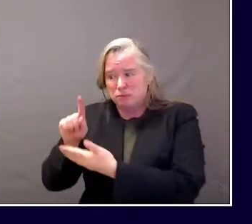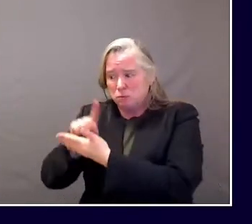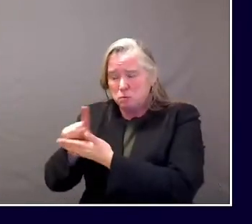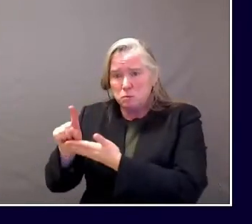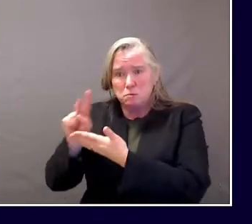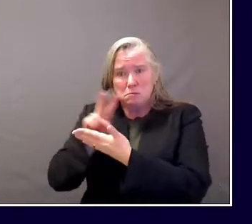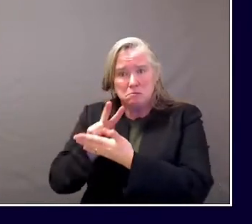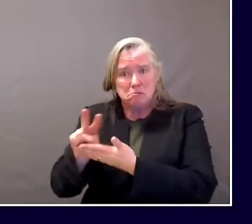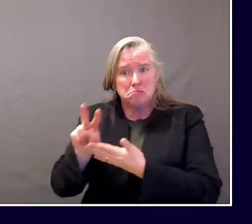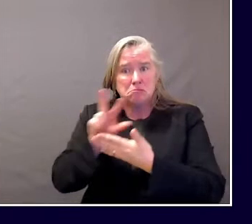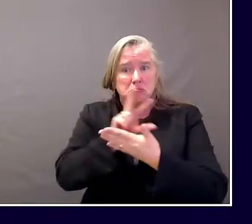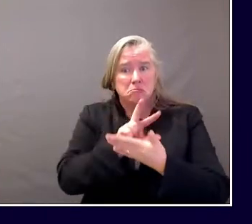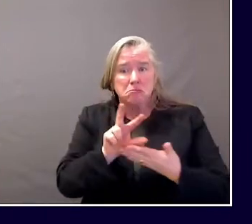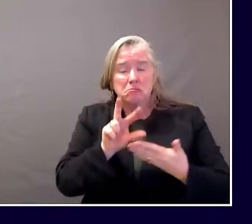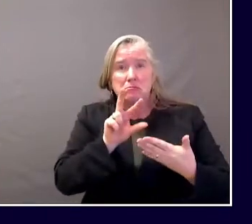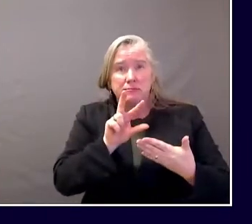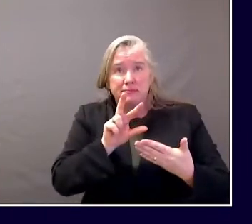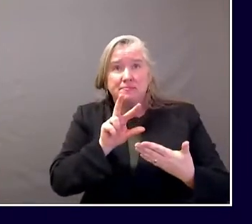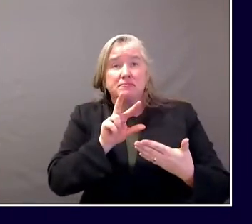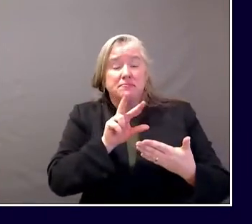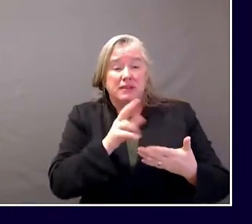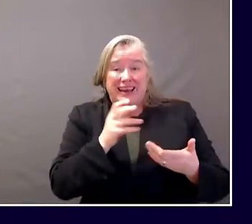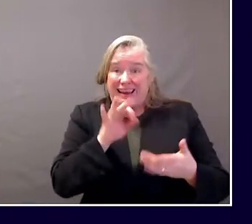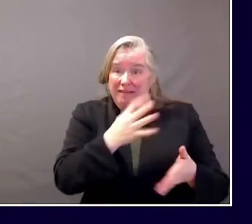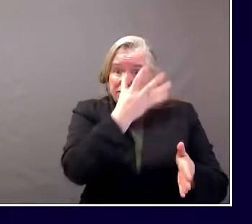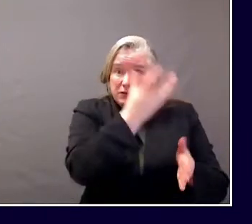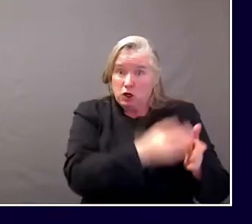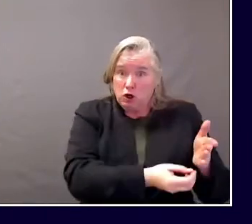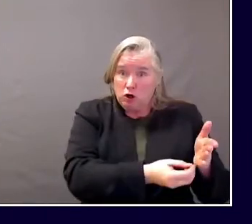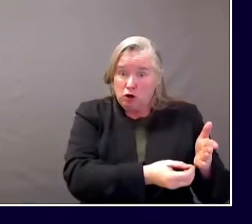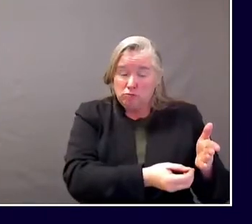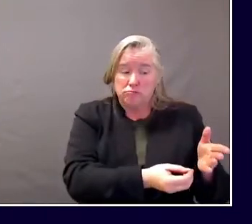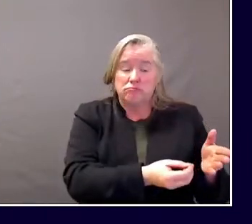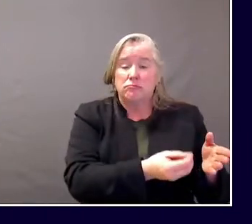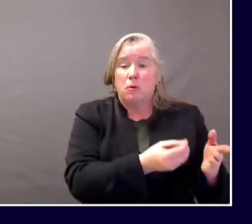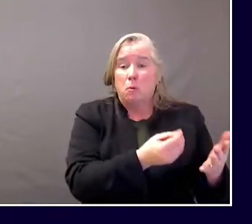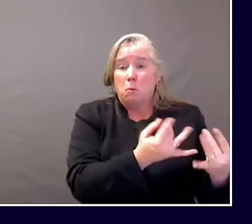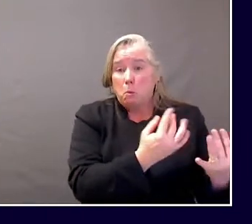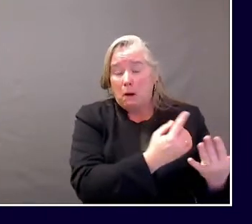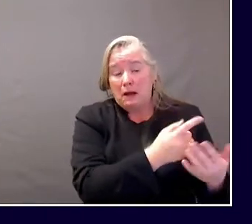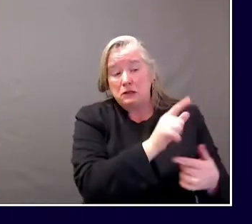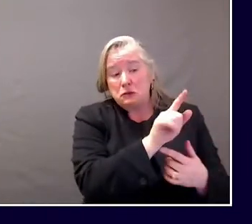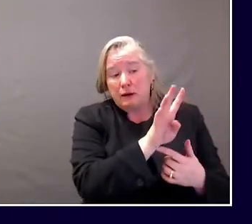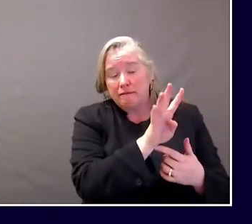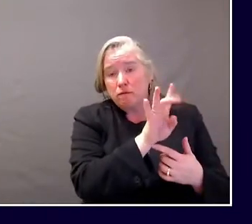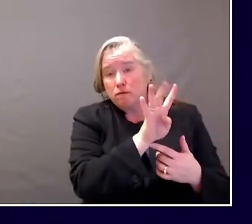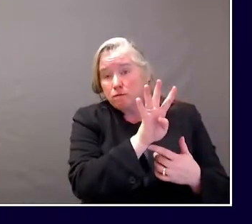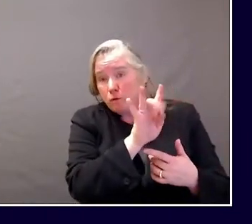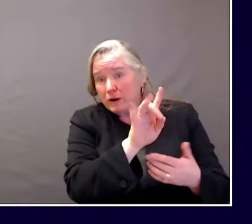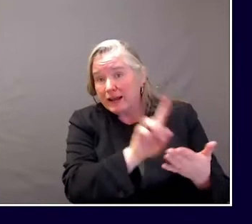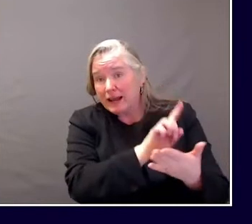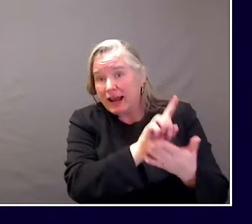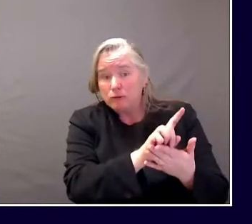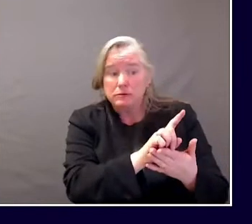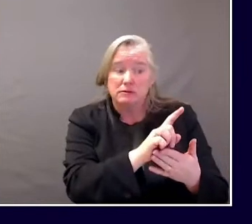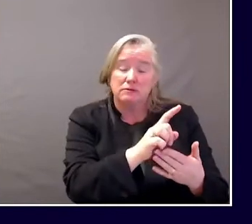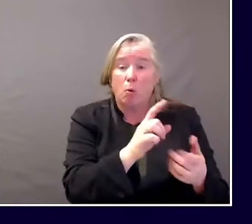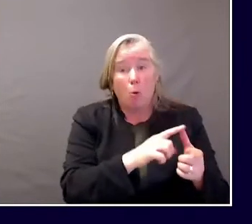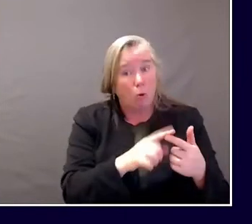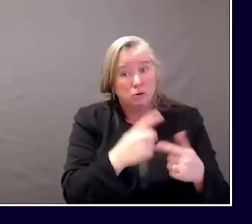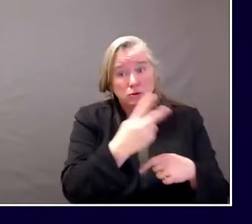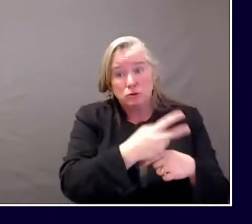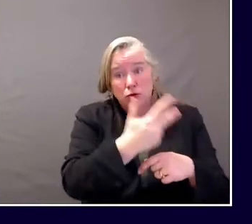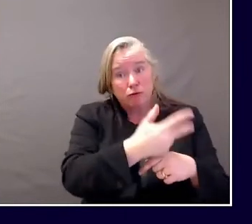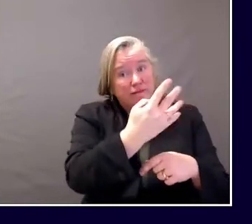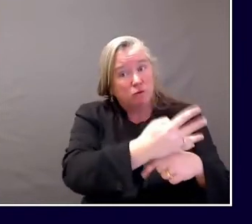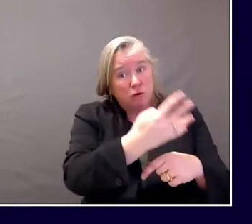is a death that has been reported to Maine CDC within the last 24 hours. Sometimes those deaths occurred